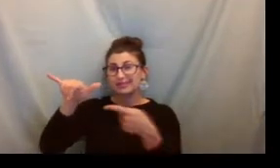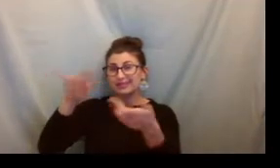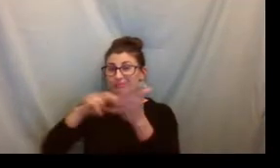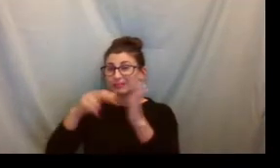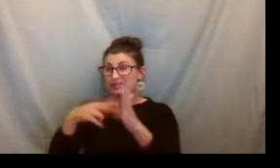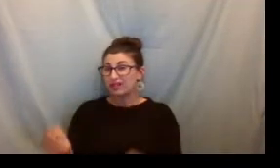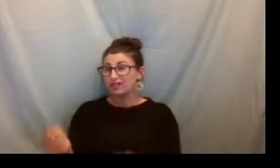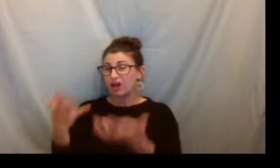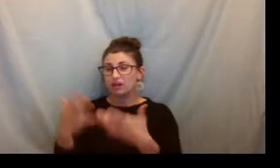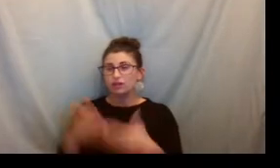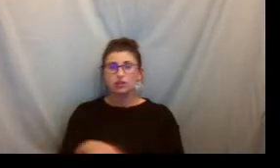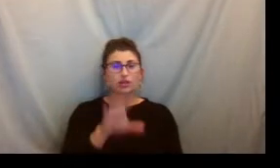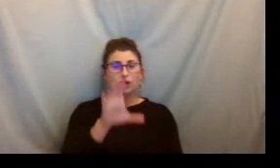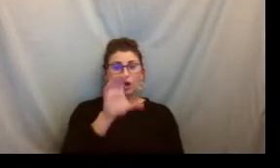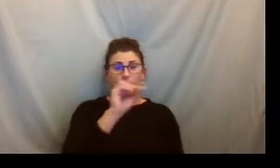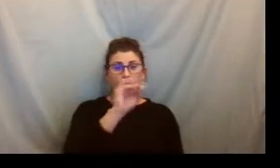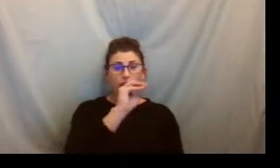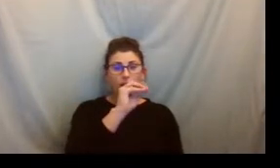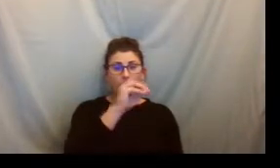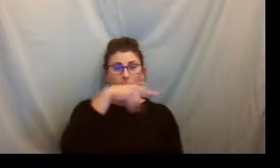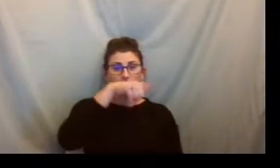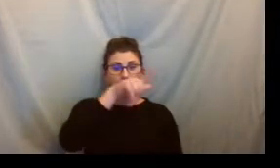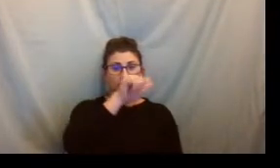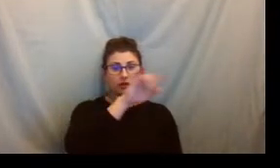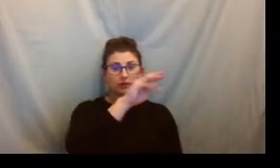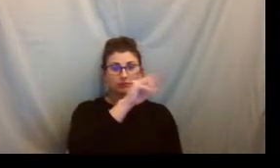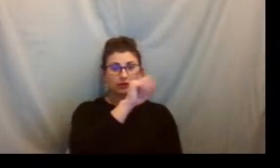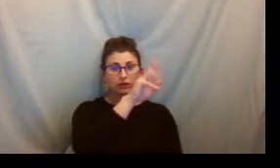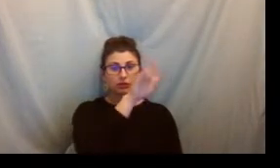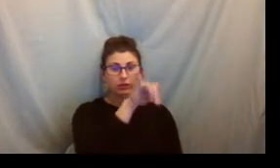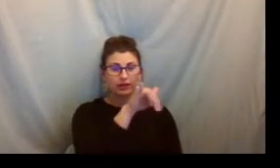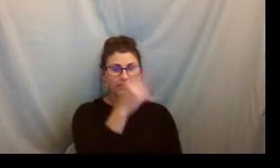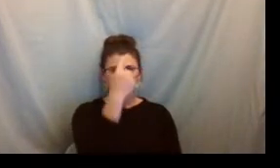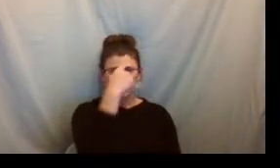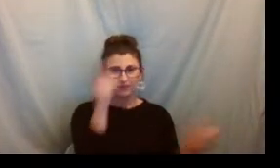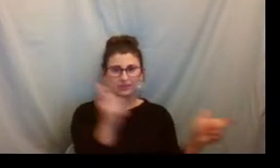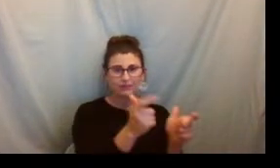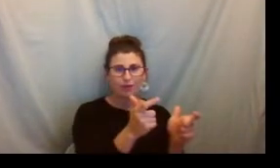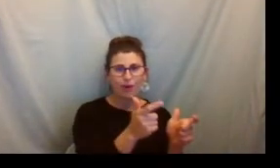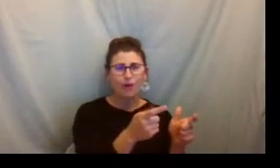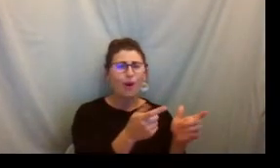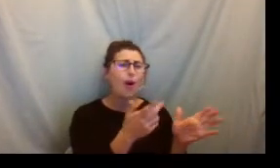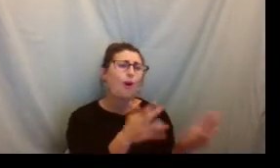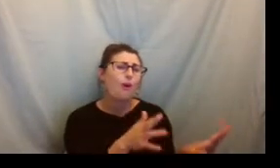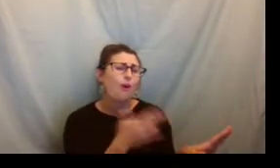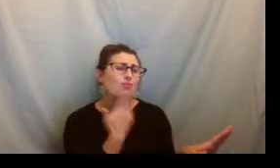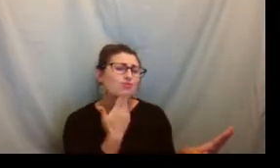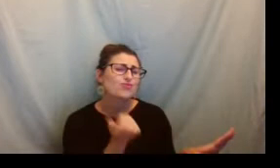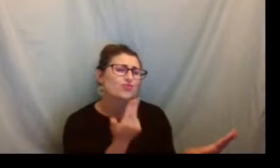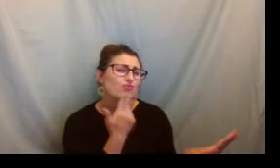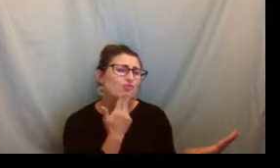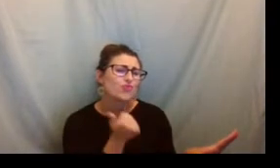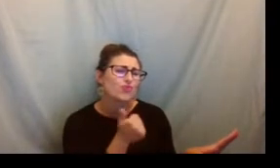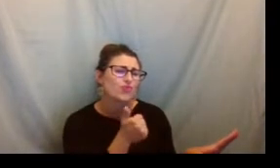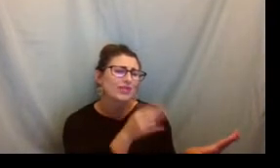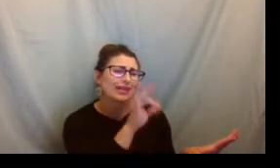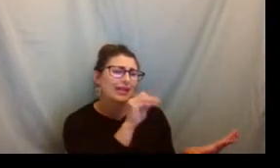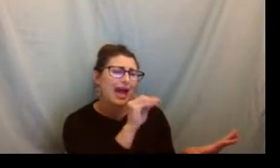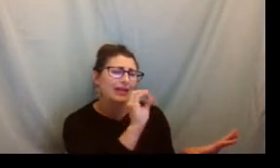180. Complementary, think of something smaller. Right? People usually associate that as cute, 90